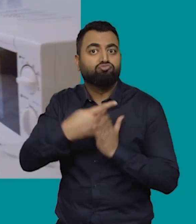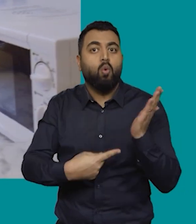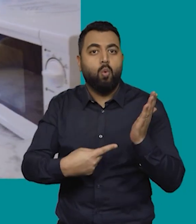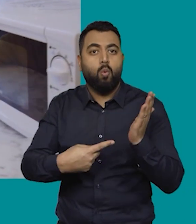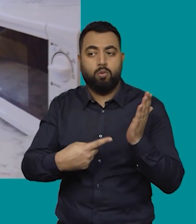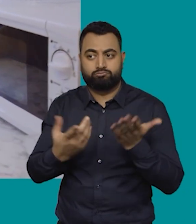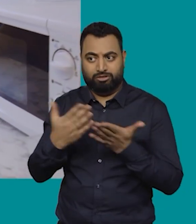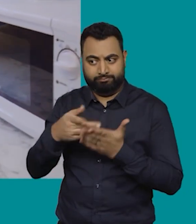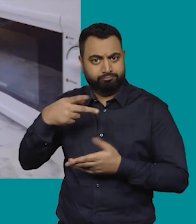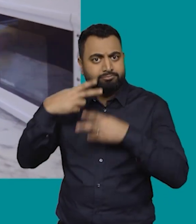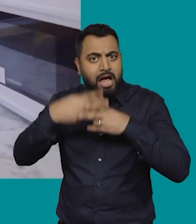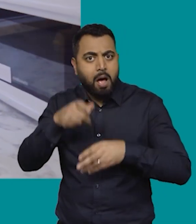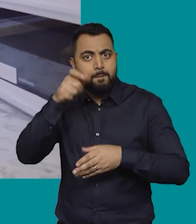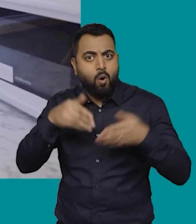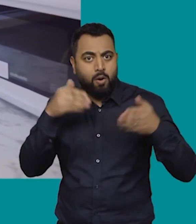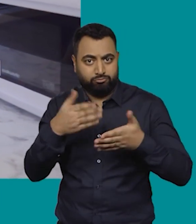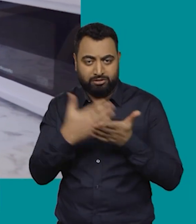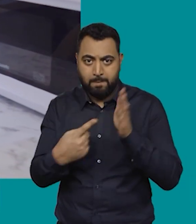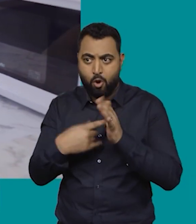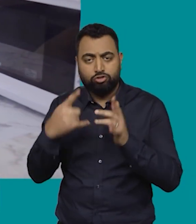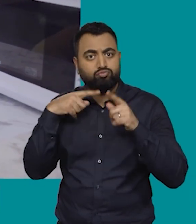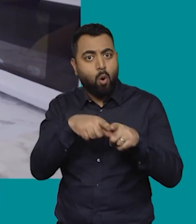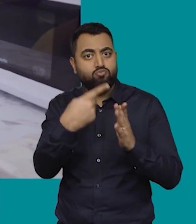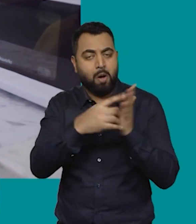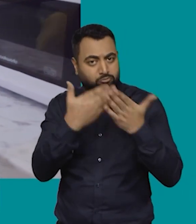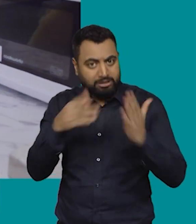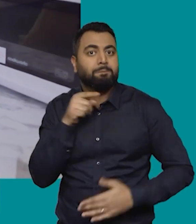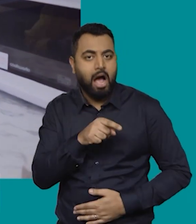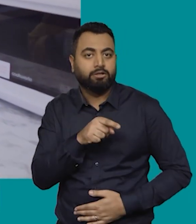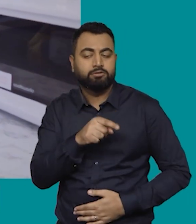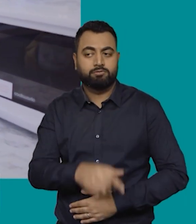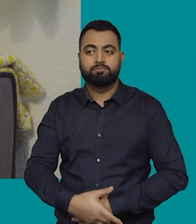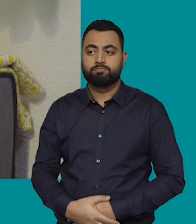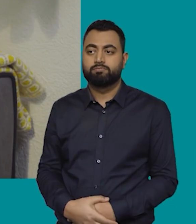that. And we'll talk to management and we'll say they're not following the rules,